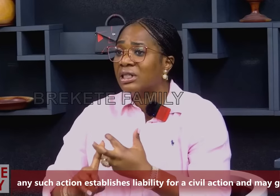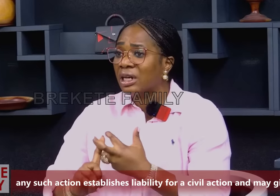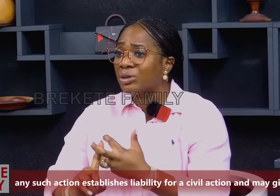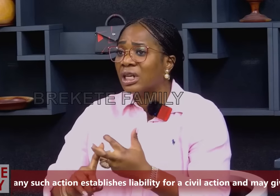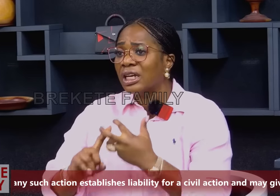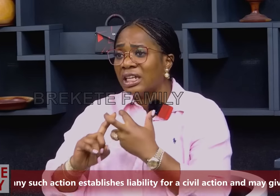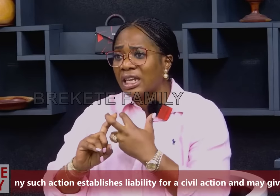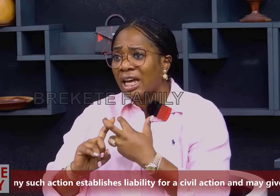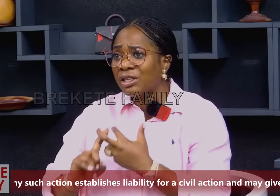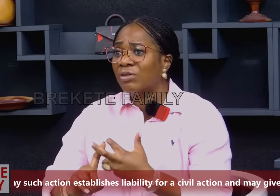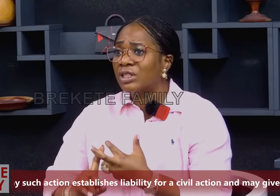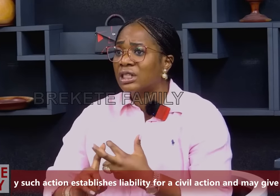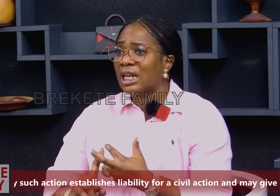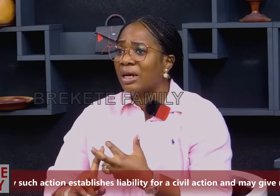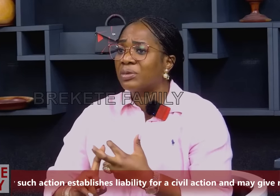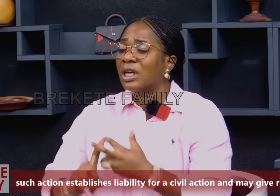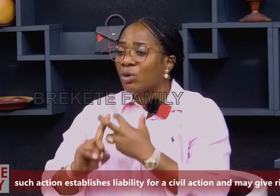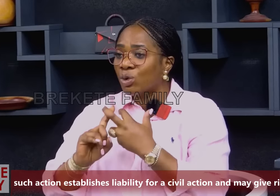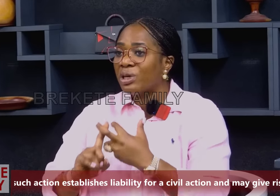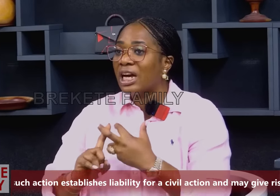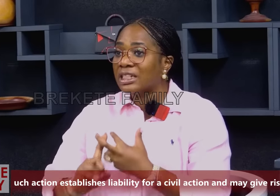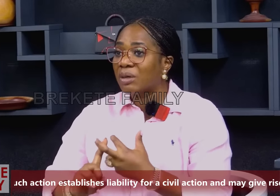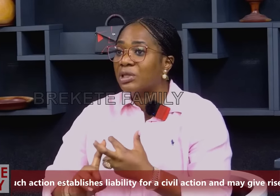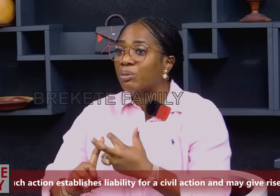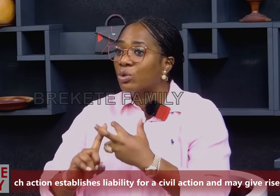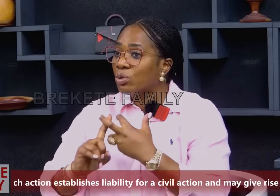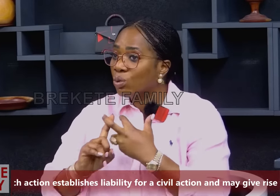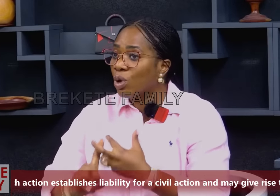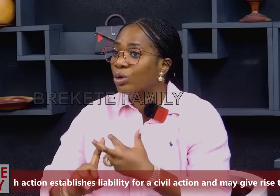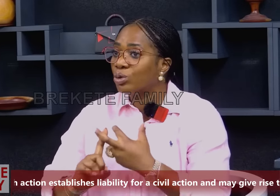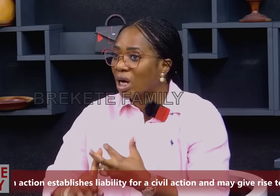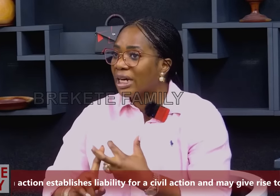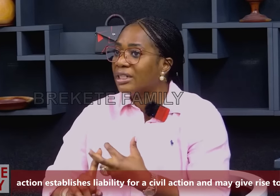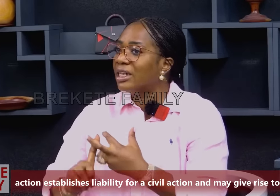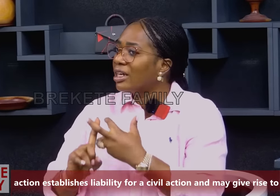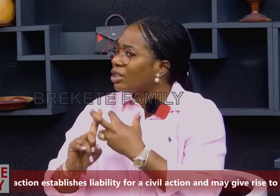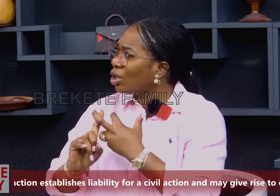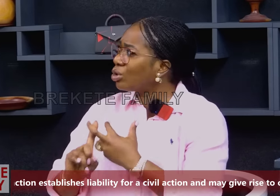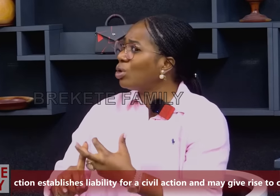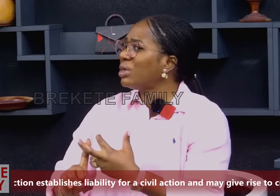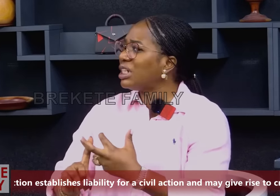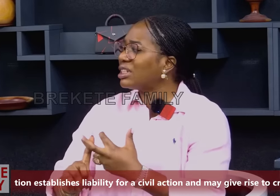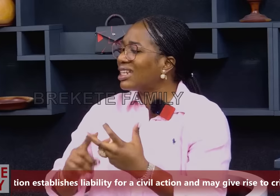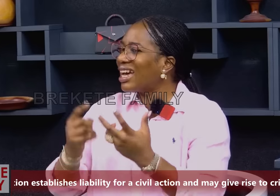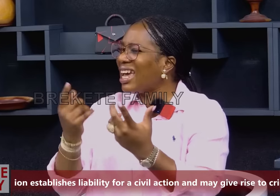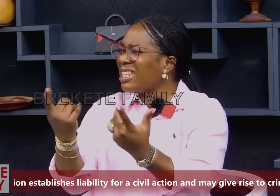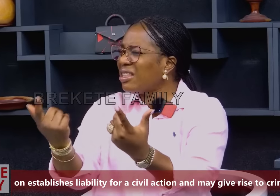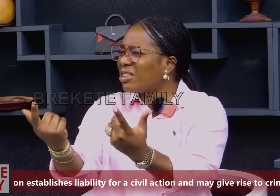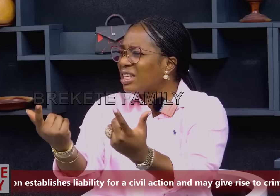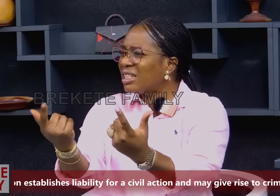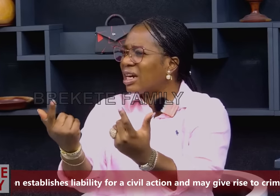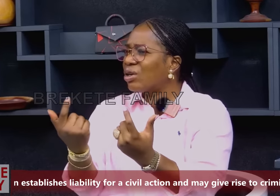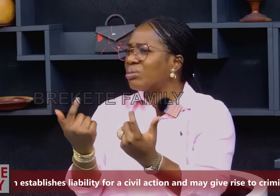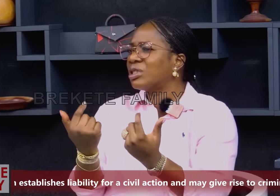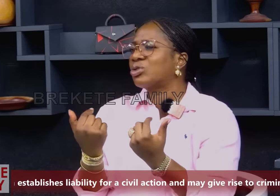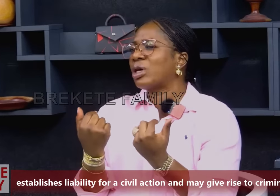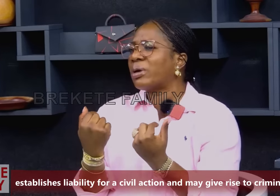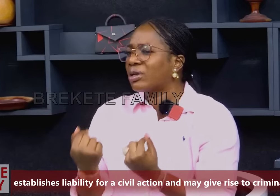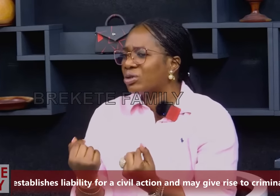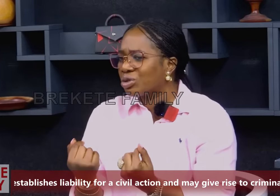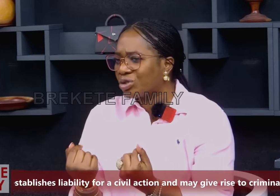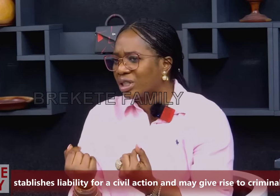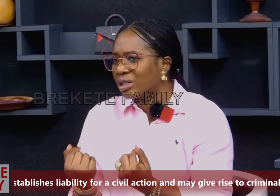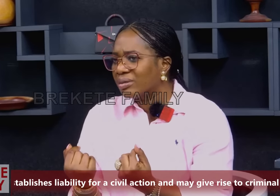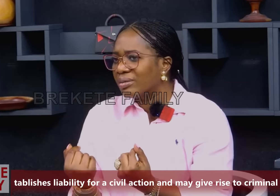test carried out in any of these Labs will be acceptable worldwide it also means that anything that comes